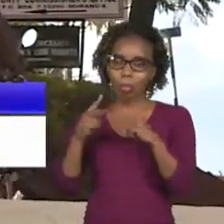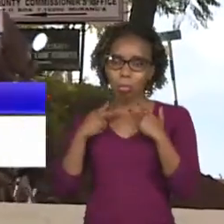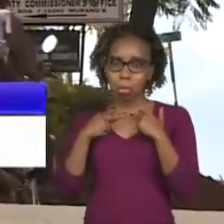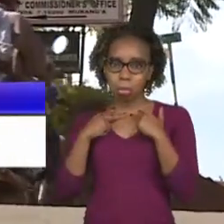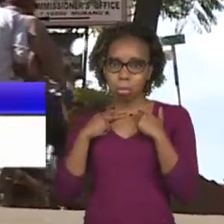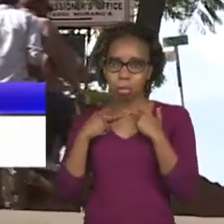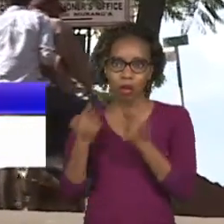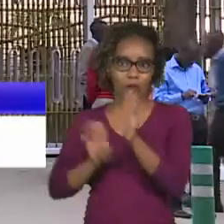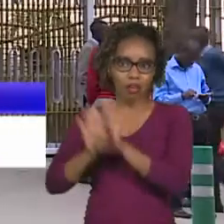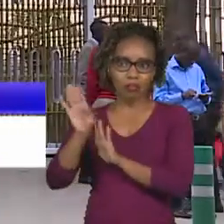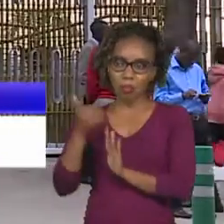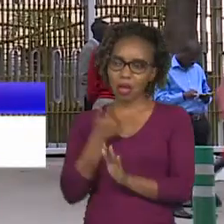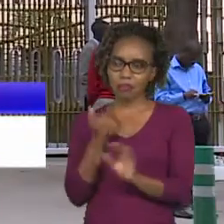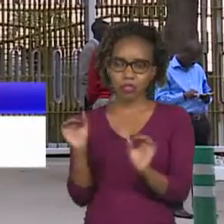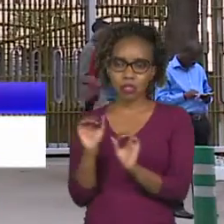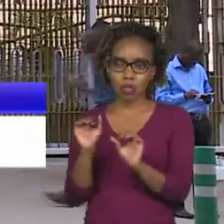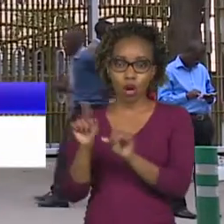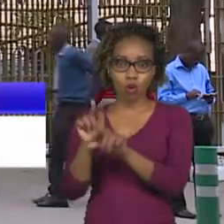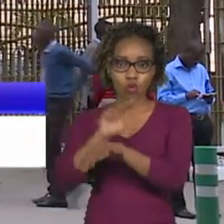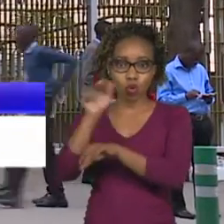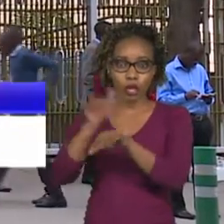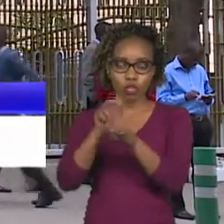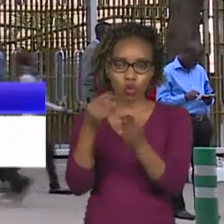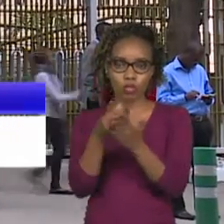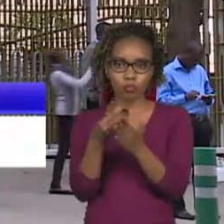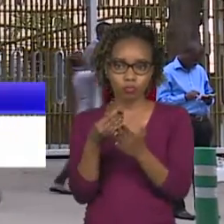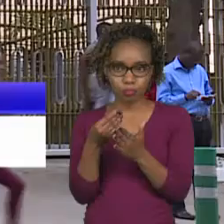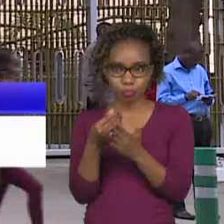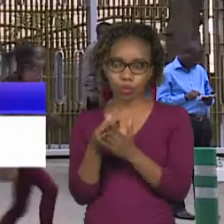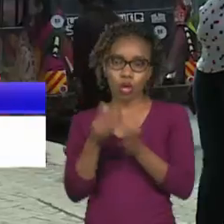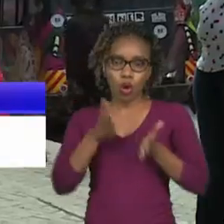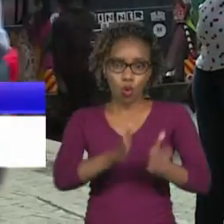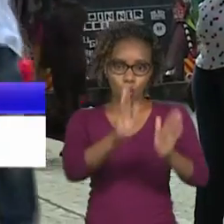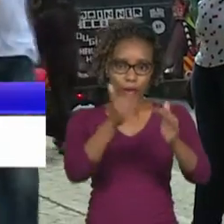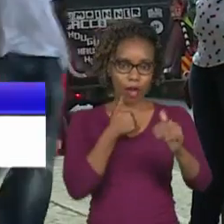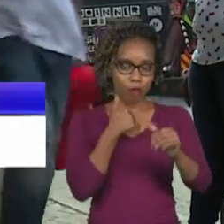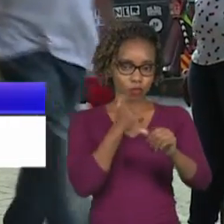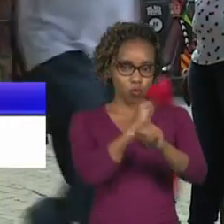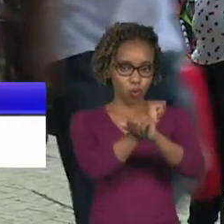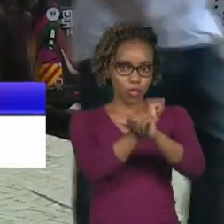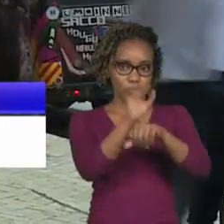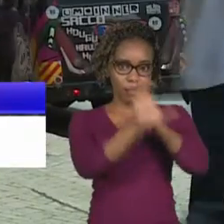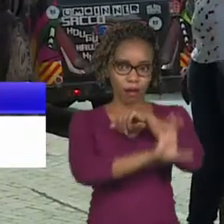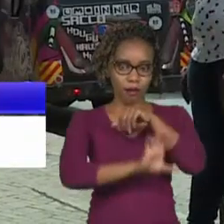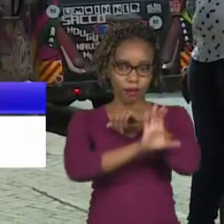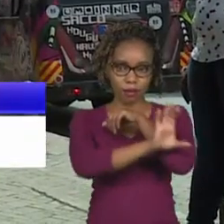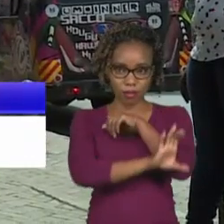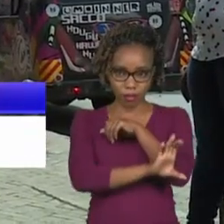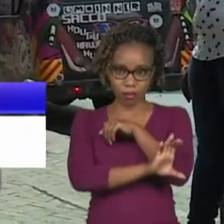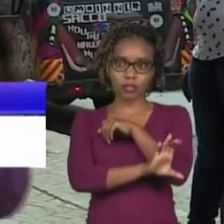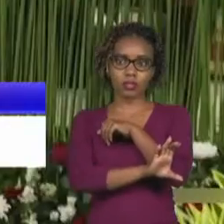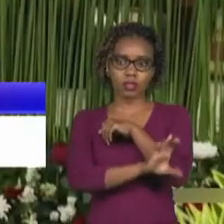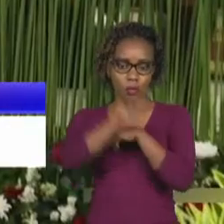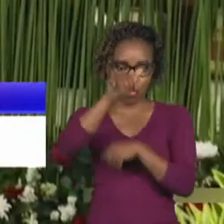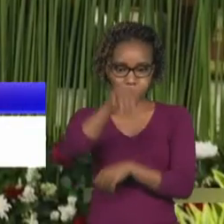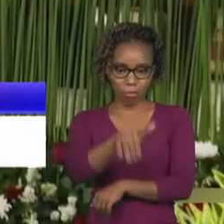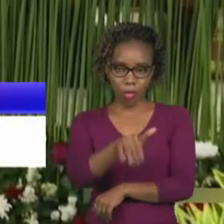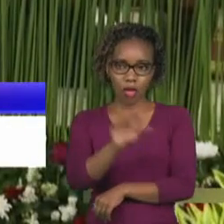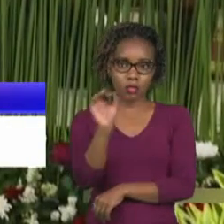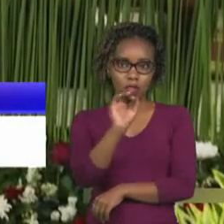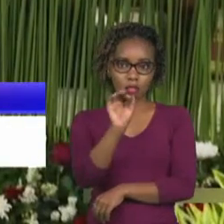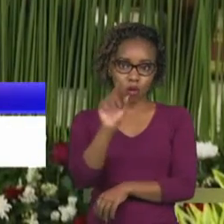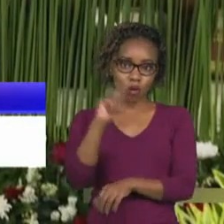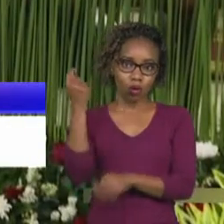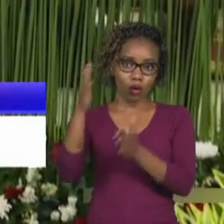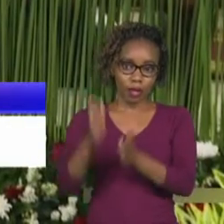no developments going on, and the National Treasury is seeking for ways to cushion the country from going into a deeper recession. Kenya had earlier